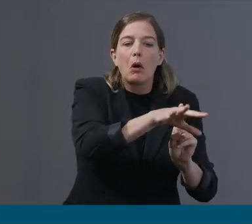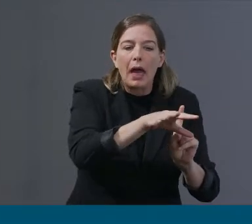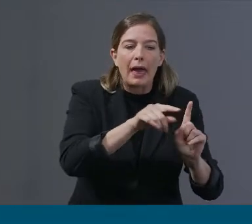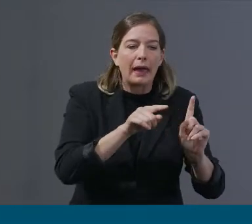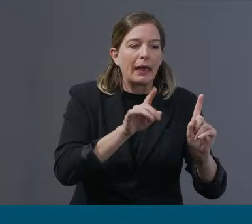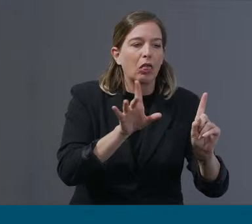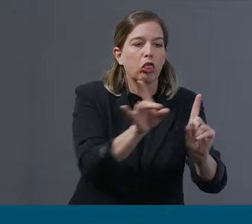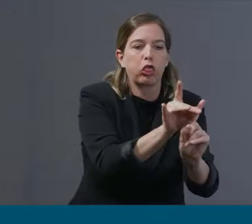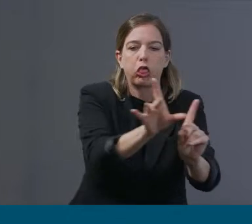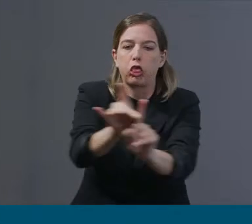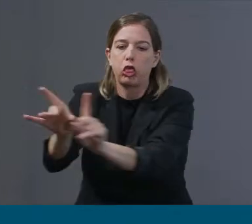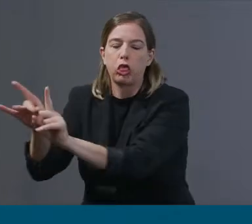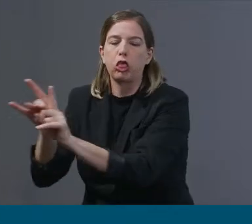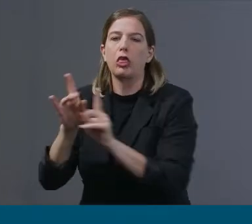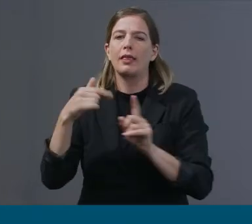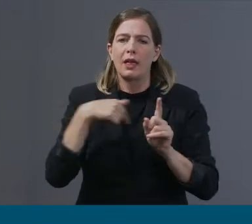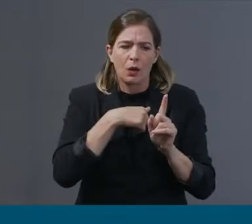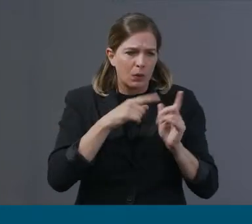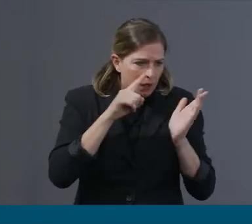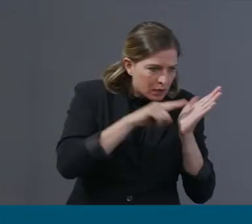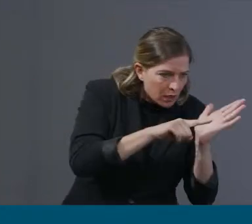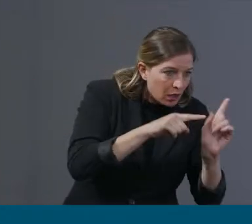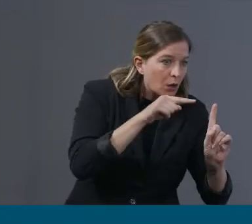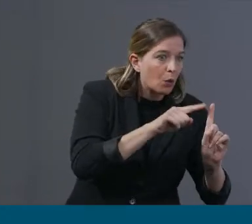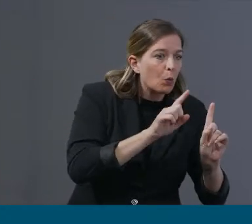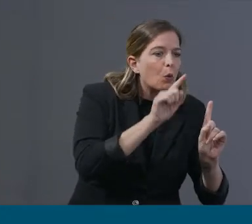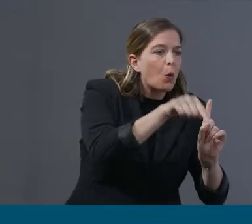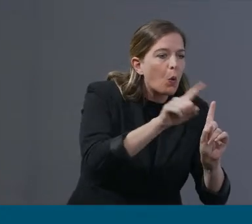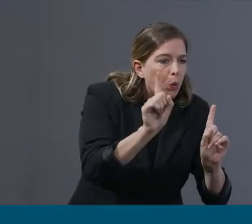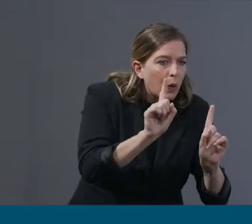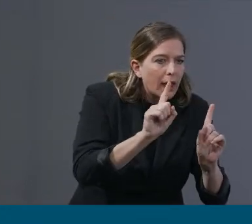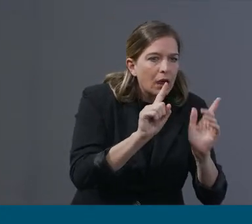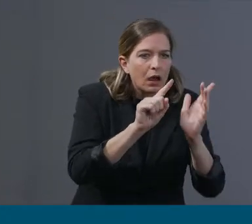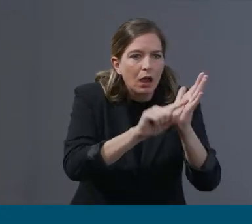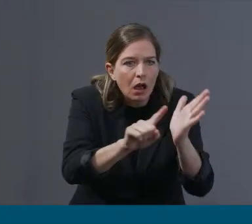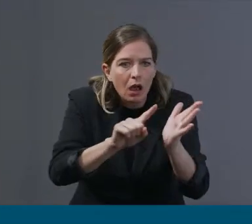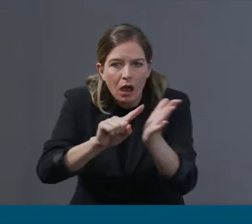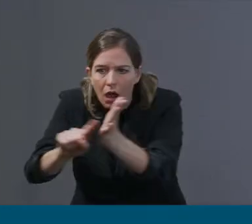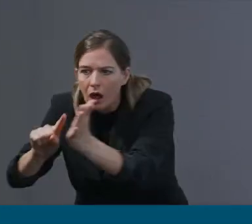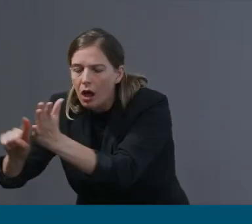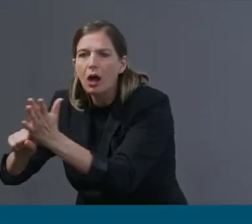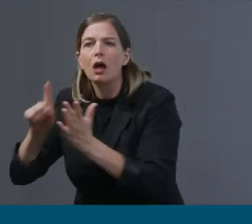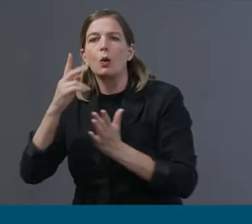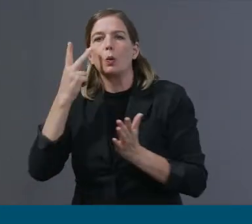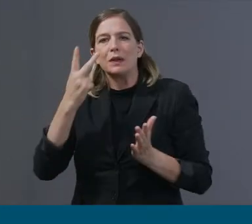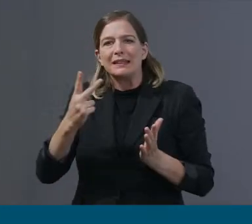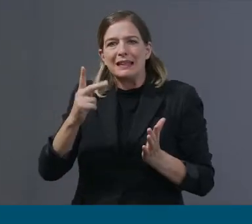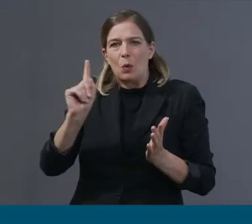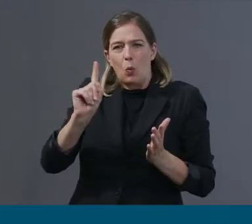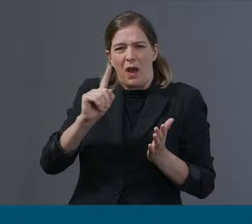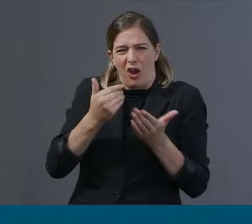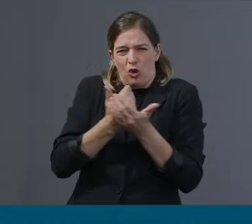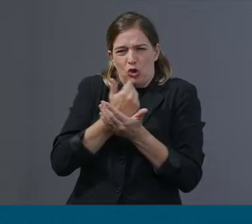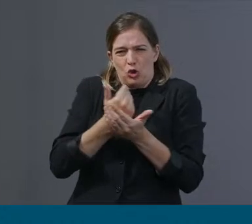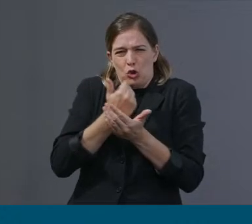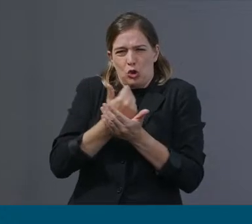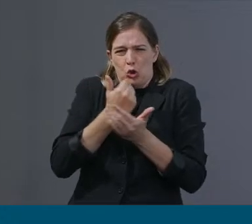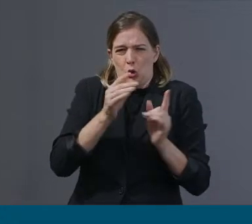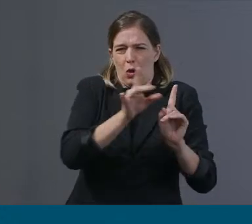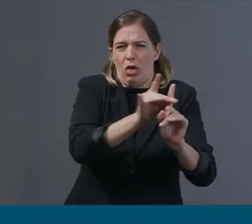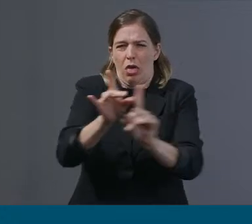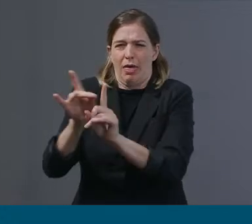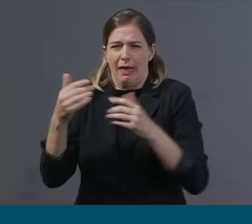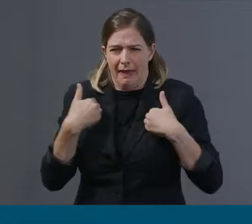of cases and test those exposed to identify new cases. When we're doing this amount of testing